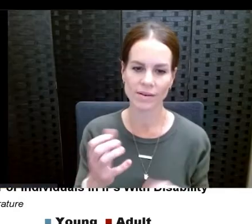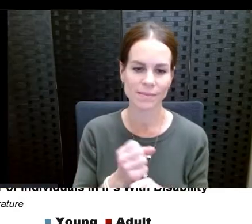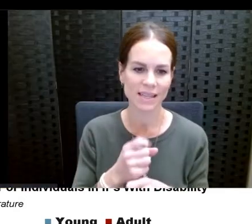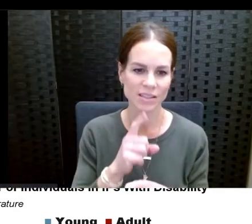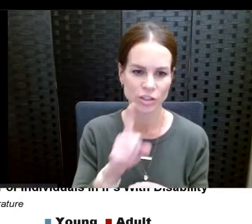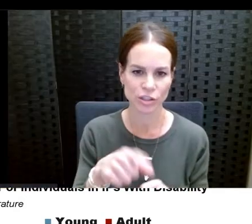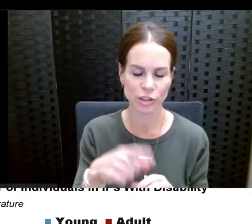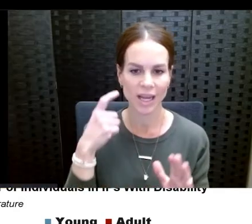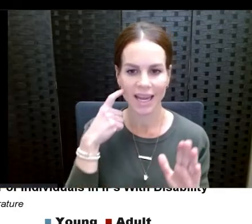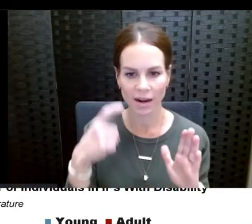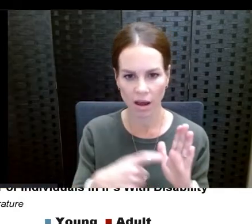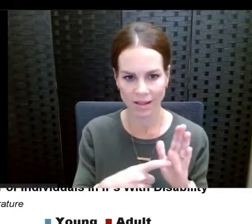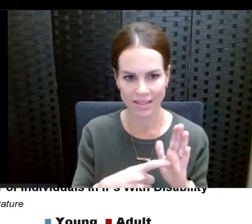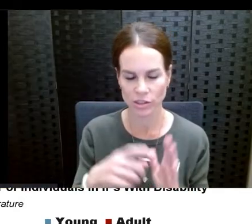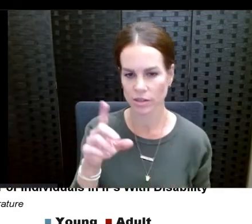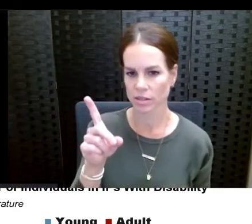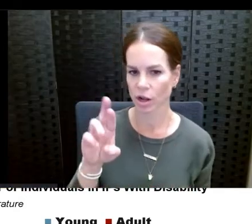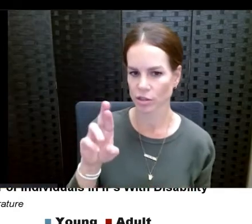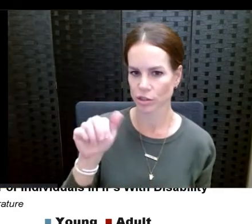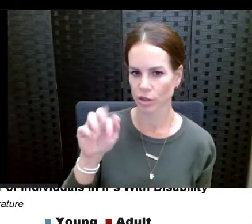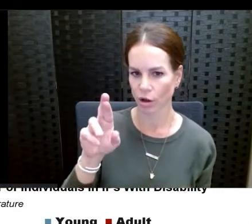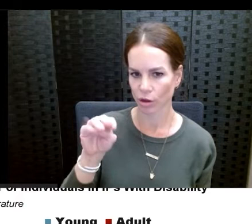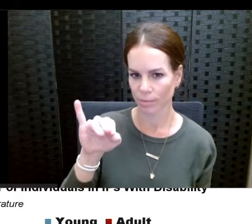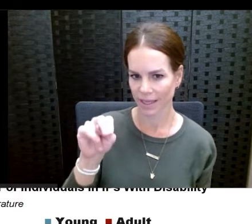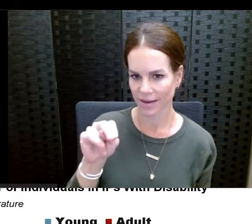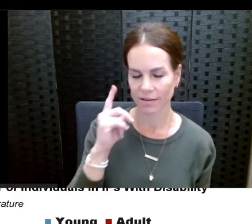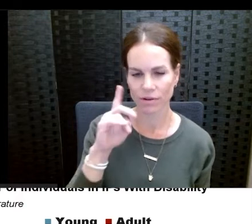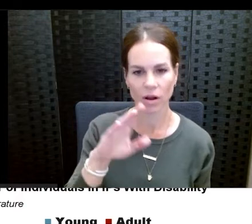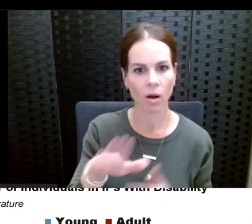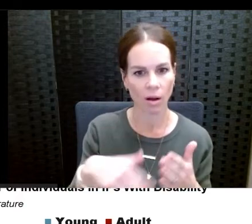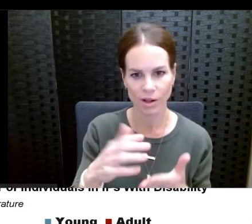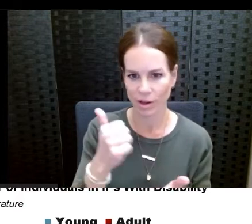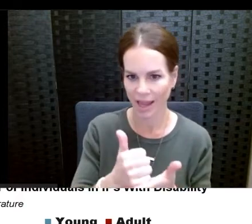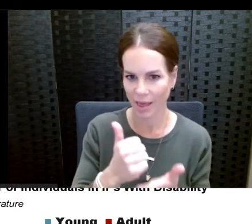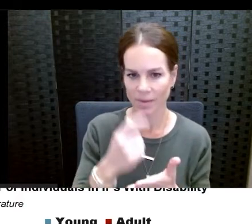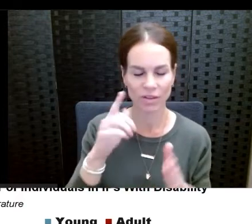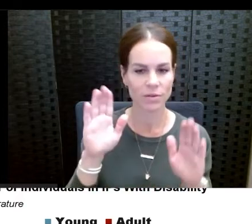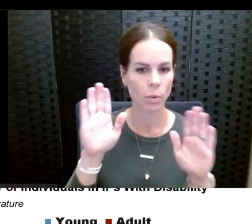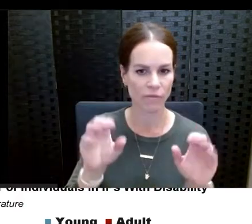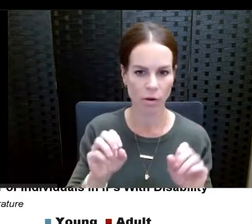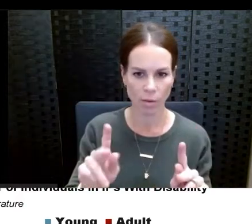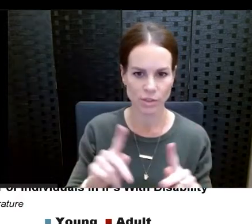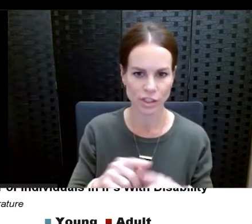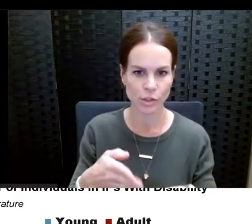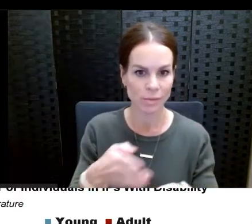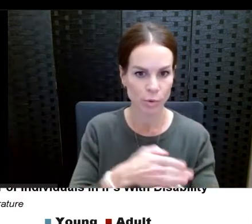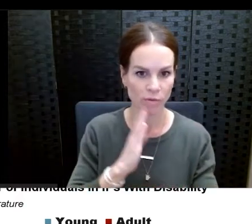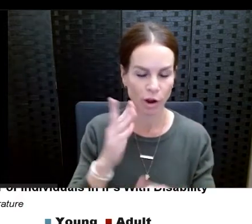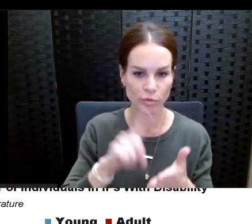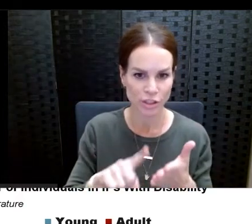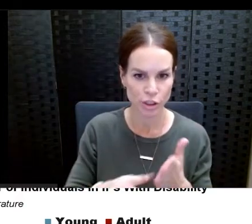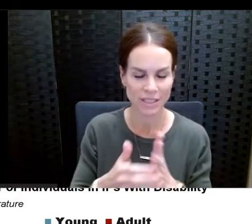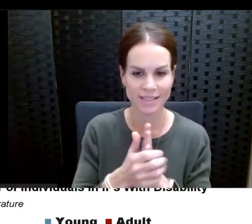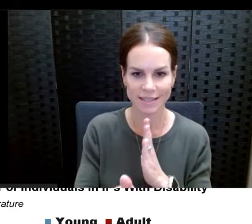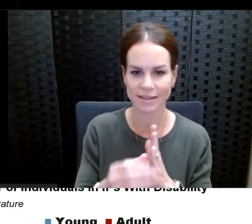Yes. I would also like to make a special acknowledgement to Dr. Arman for all of her help.